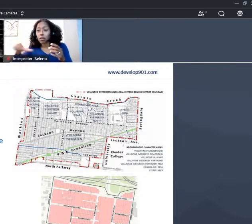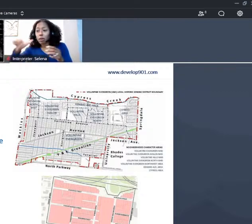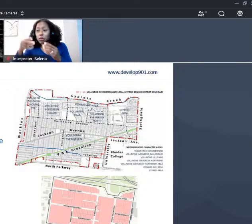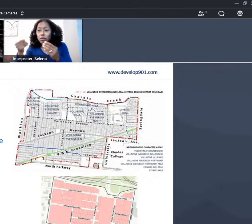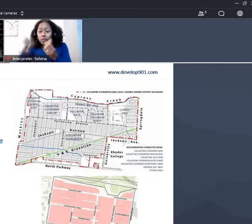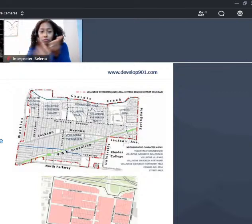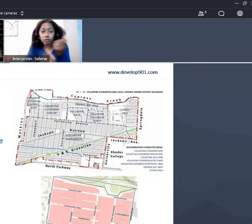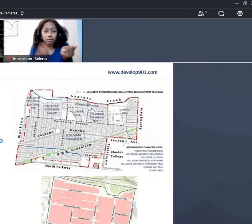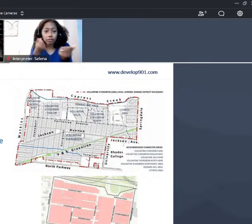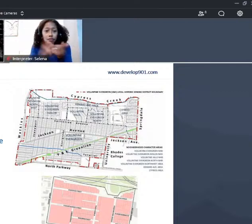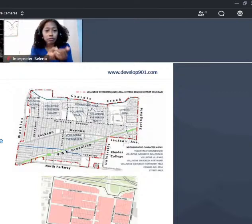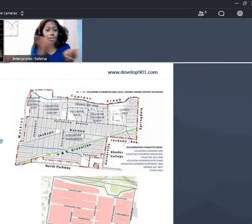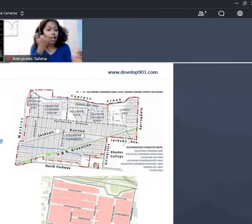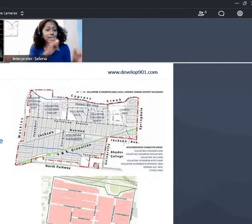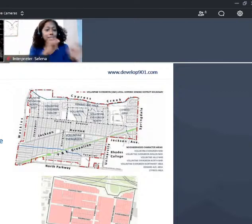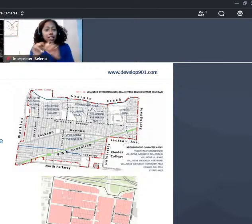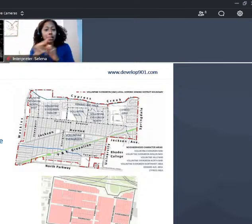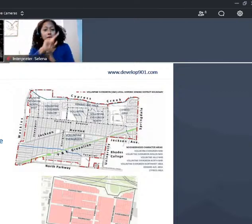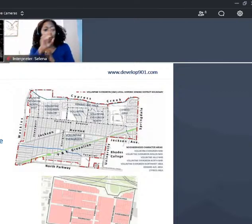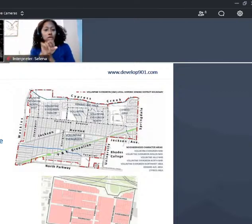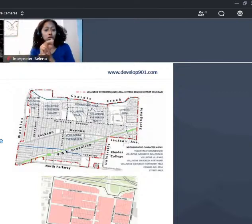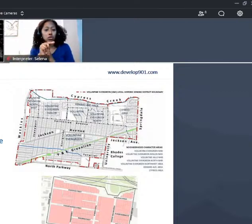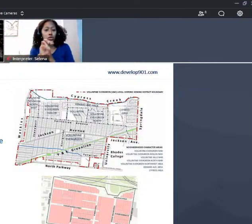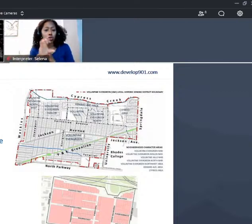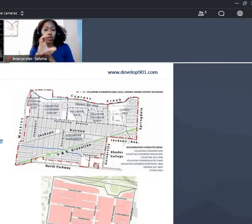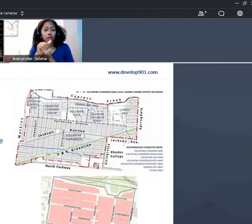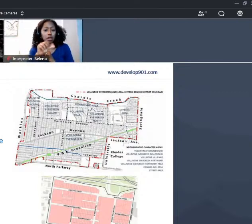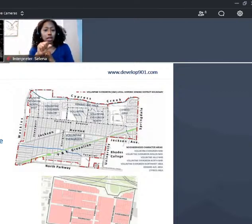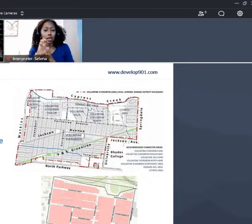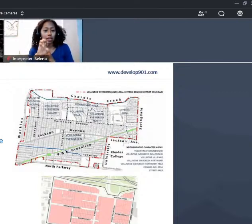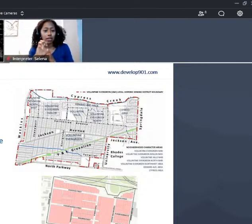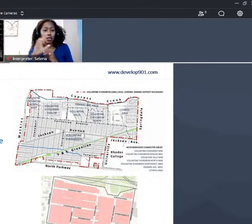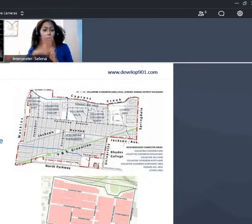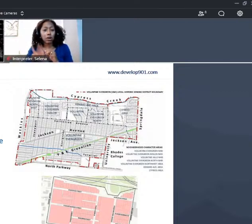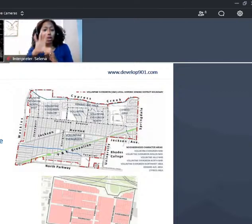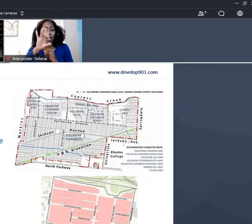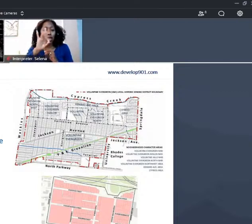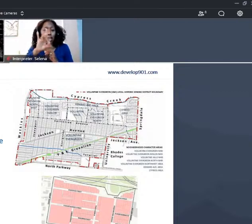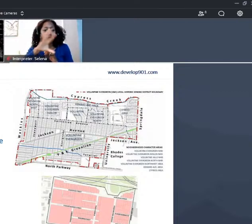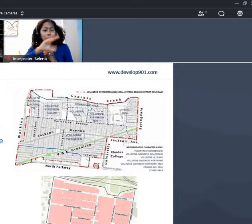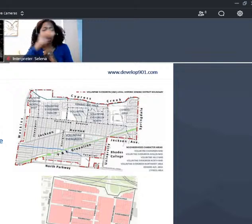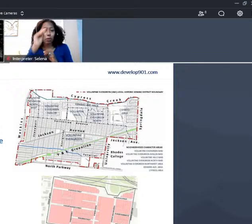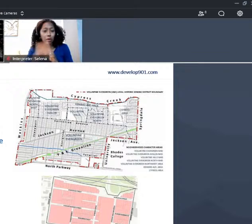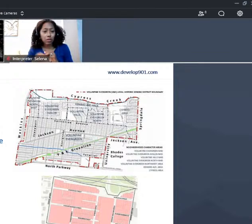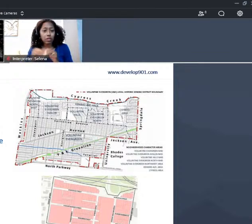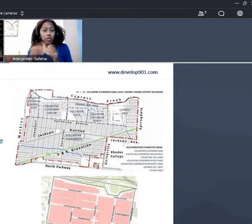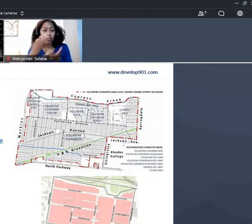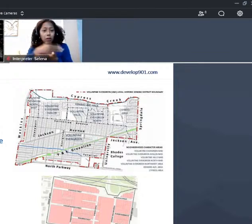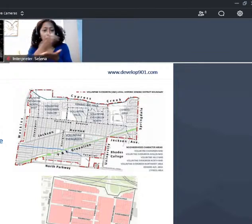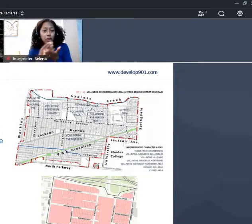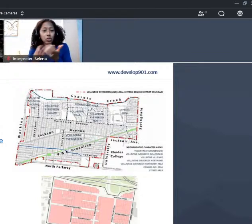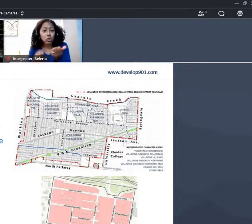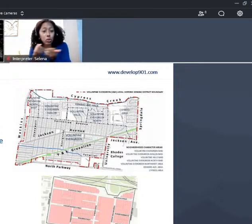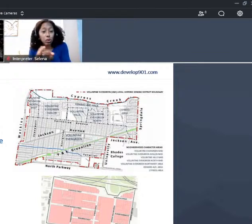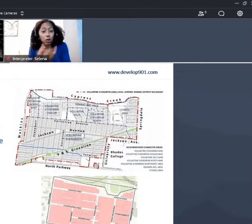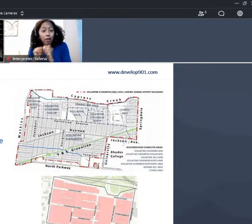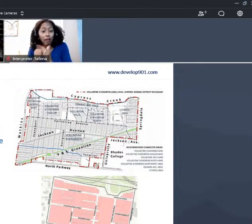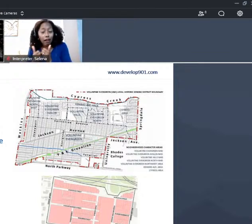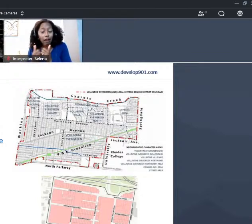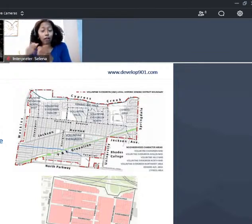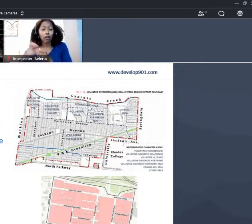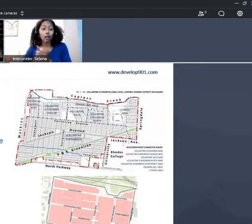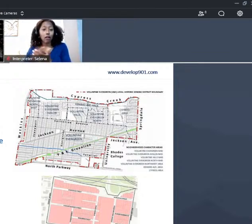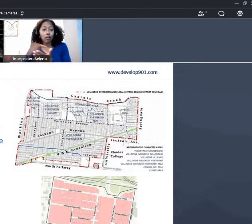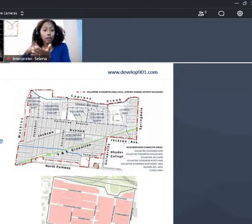with a zoning case. Roughly speaking, 85% of our budget is supported by our fees. So the